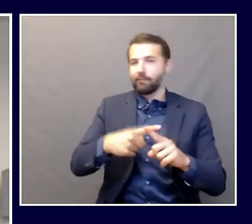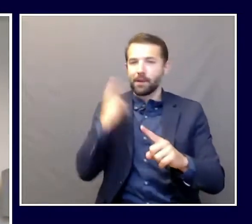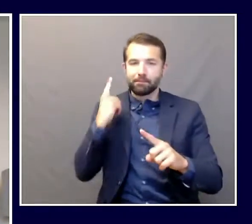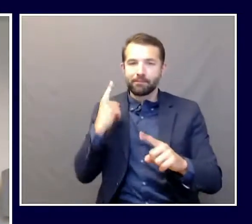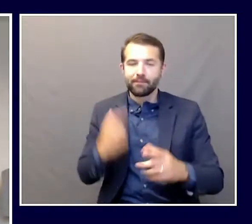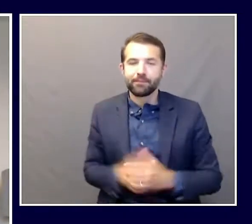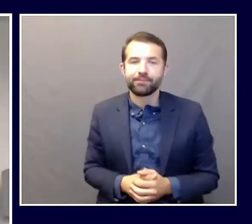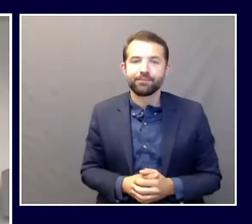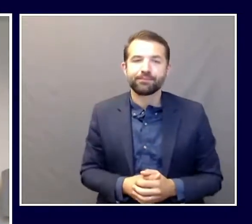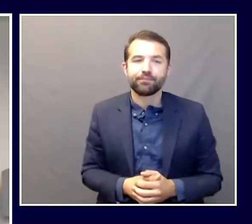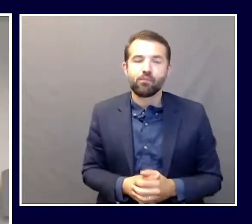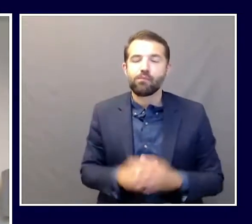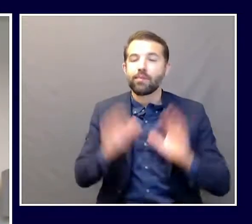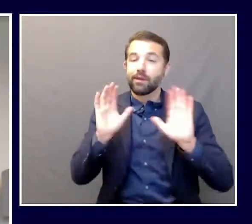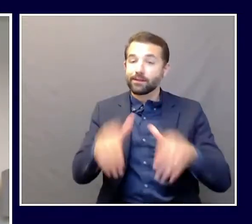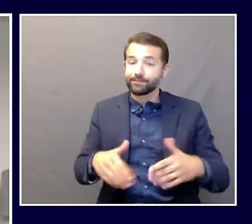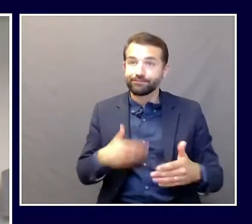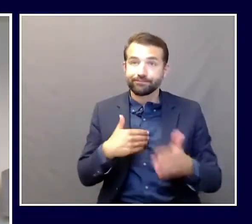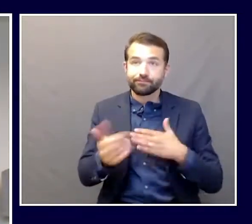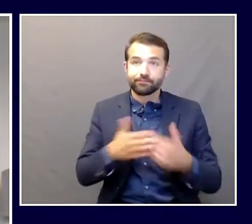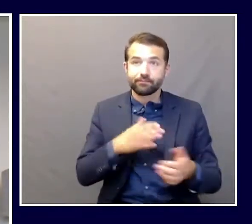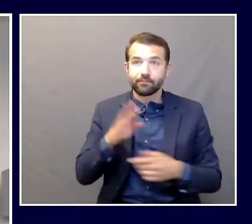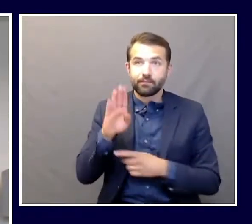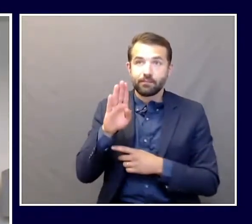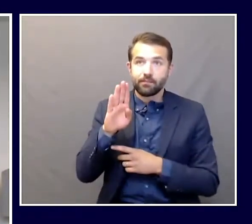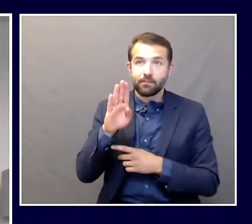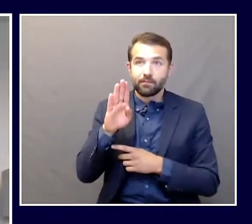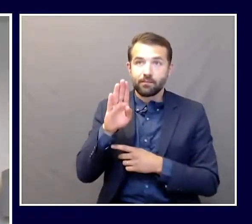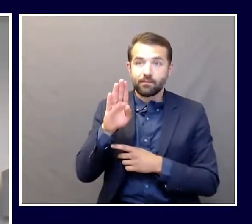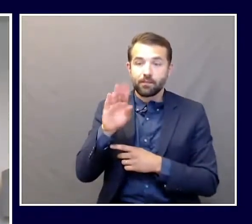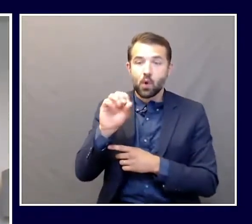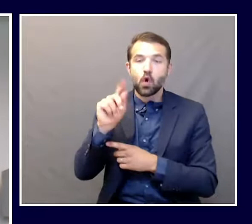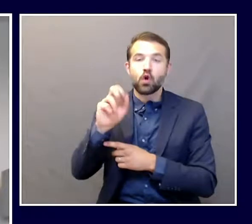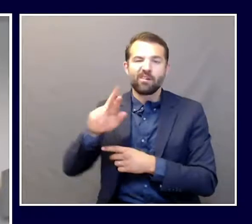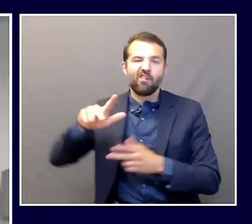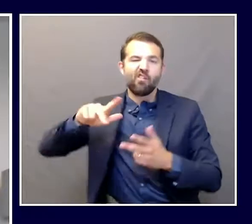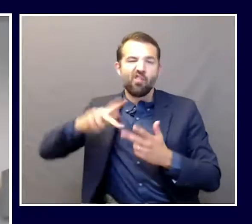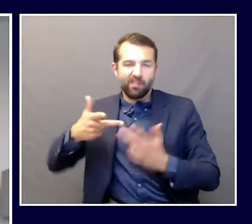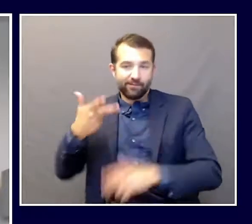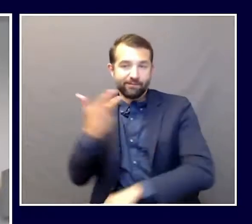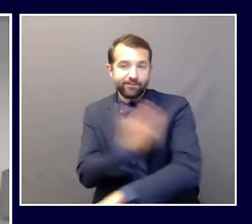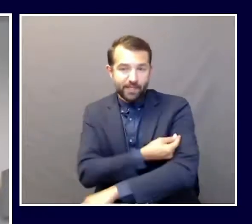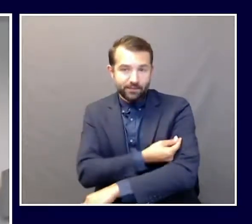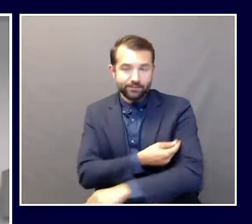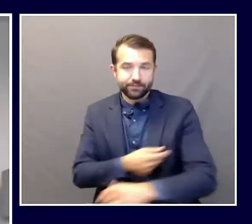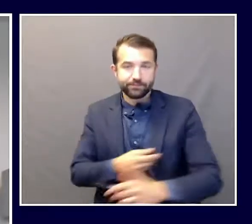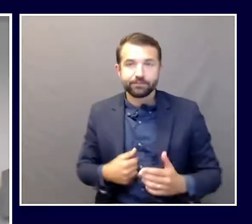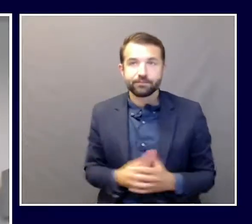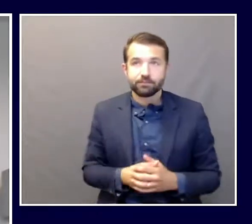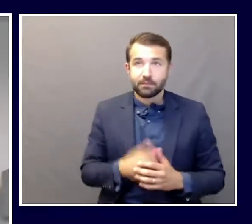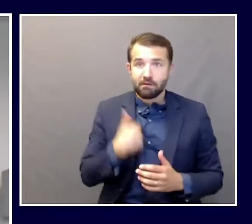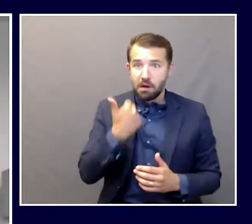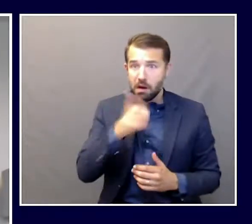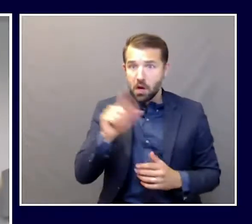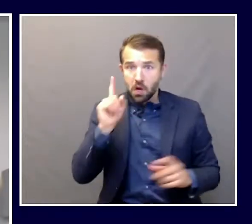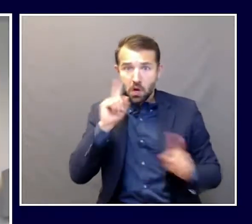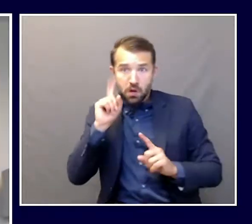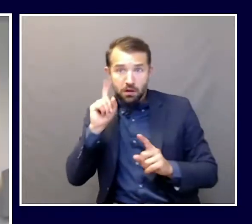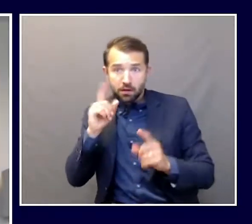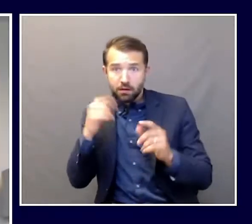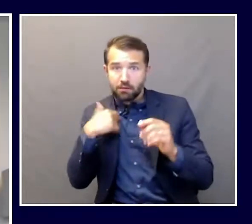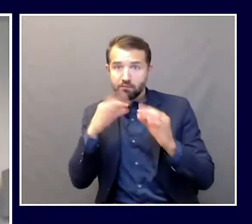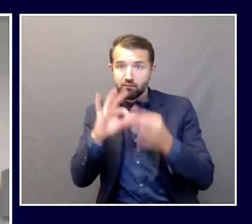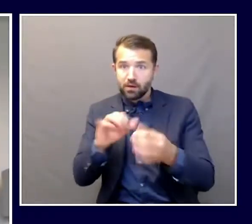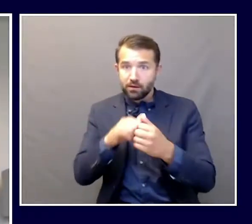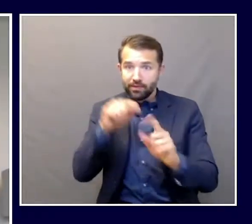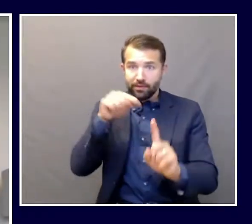past and just the latest on what you're hearing about the need for them. And as you get into flu season, could a flu shot and a